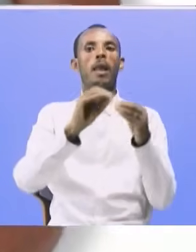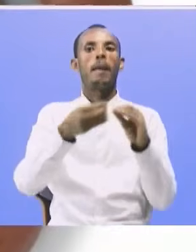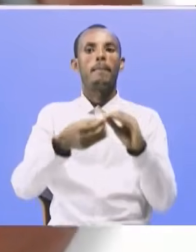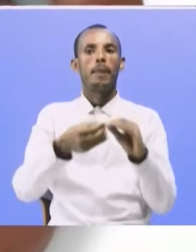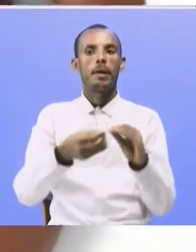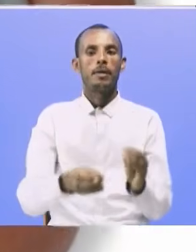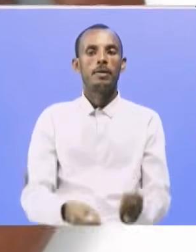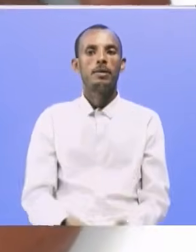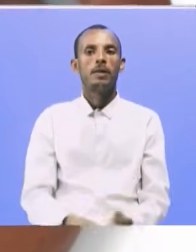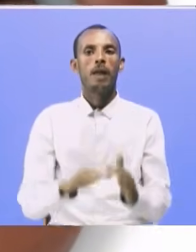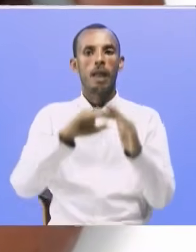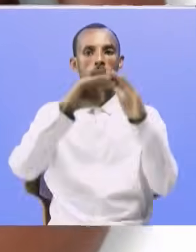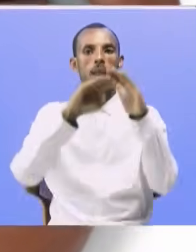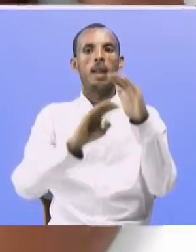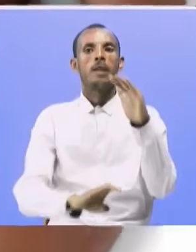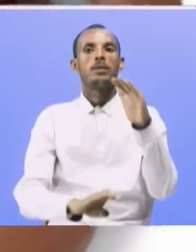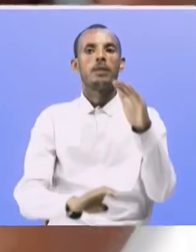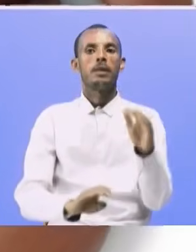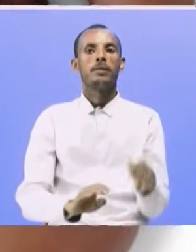less than